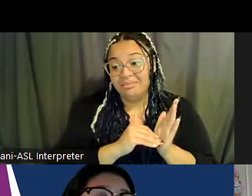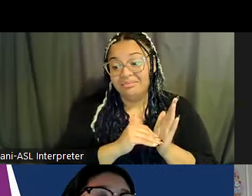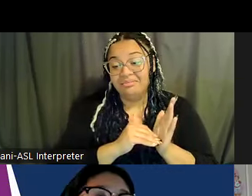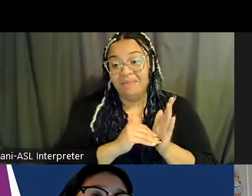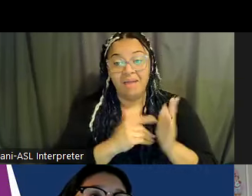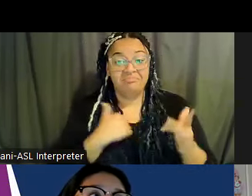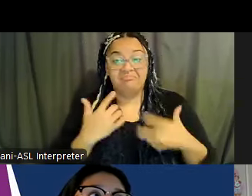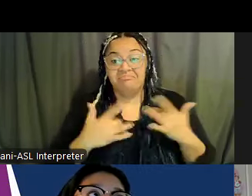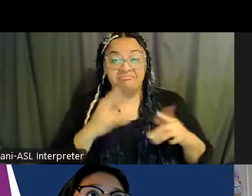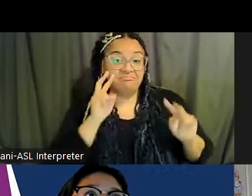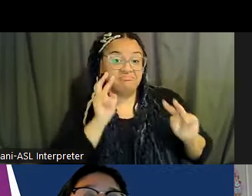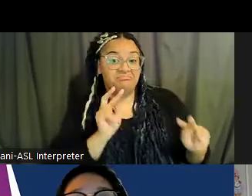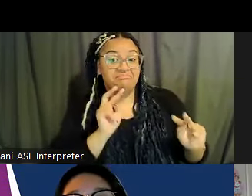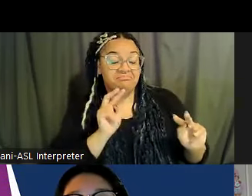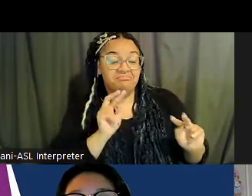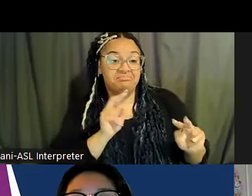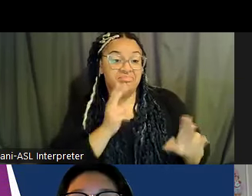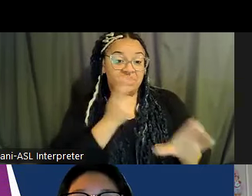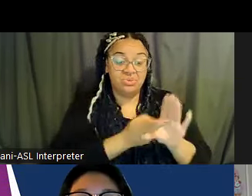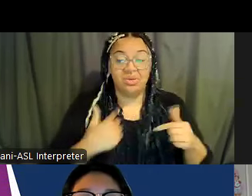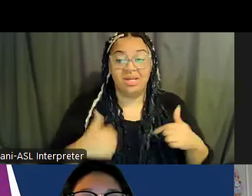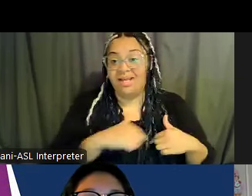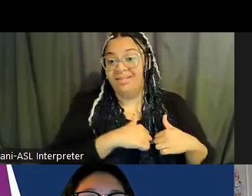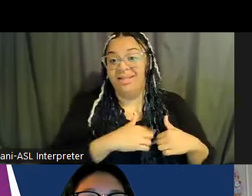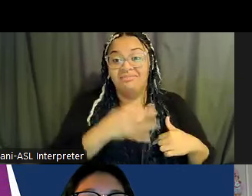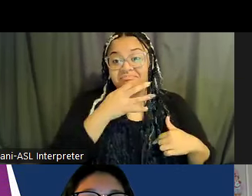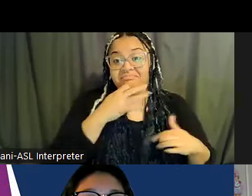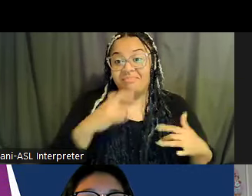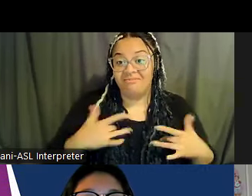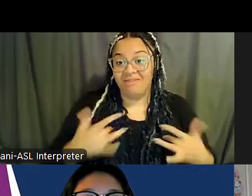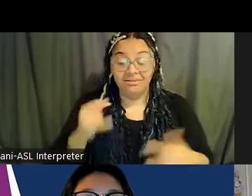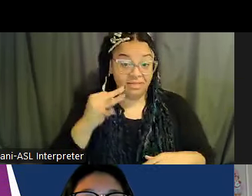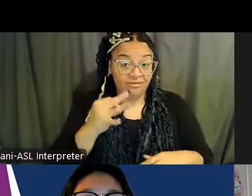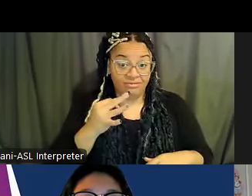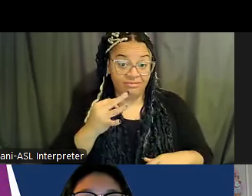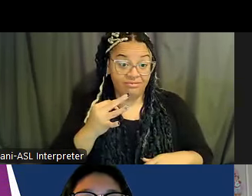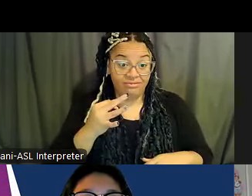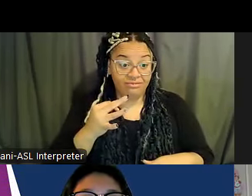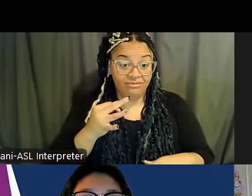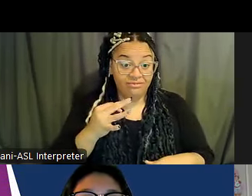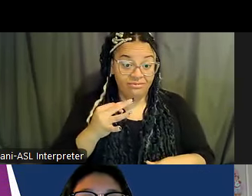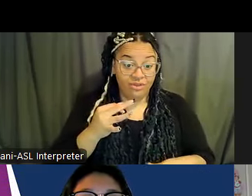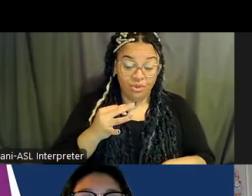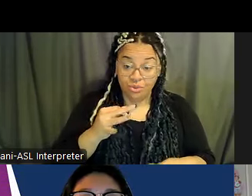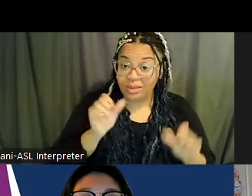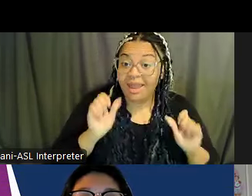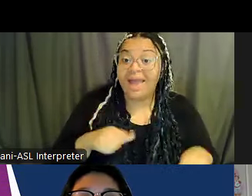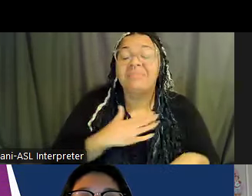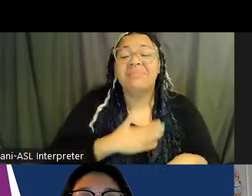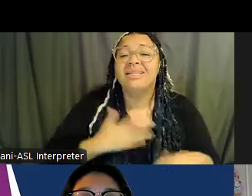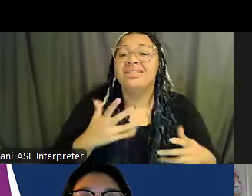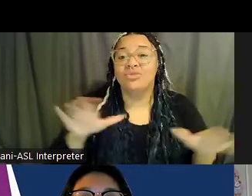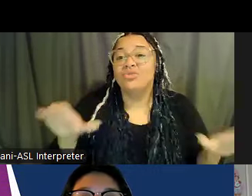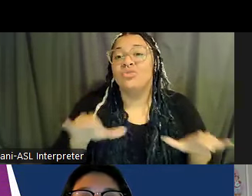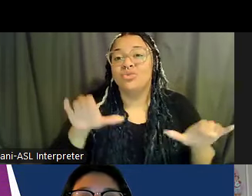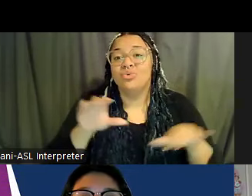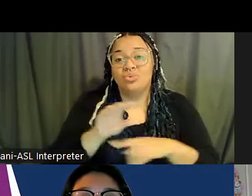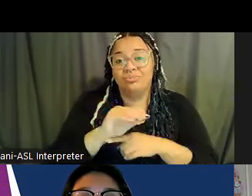forward to having you join us at these upcoming events. And if you can, please complete our survey. Really